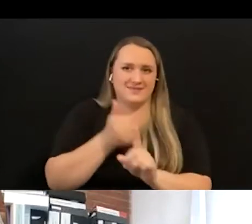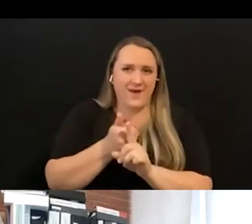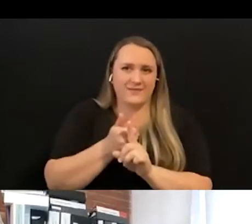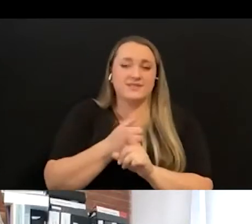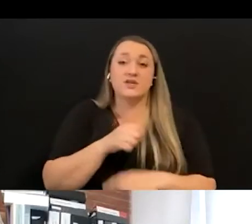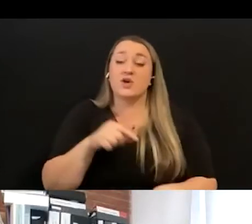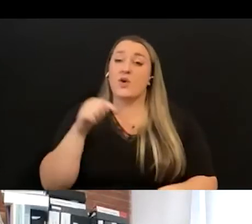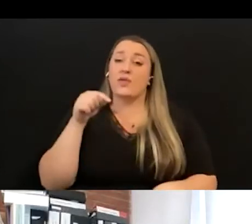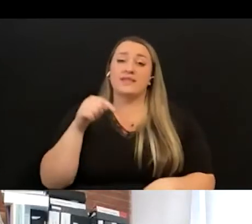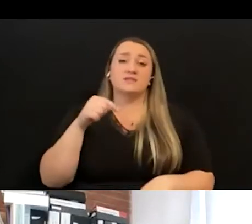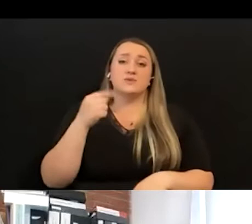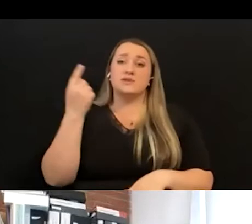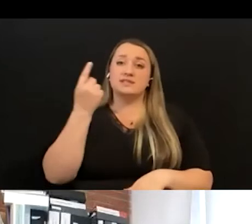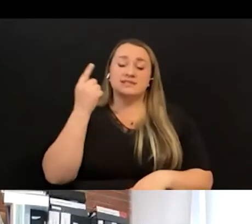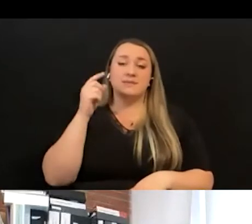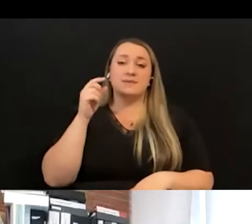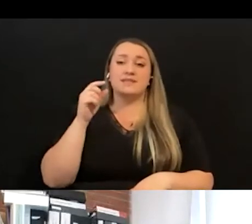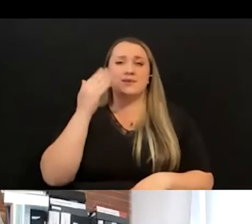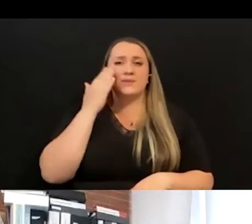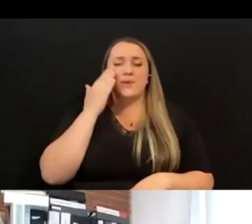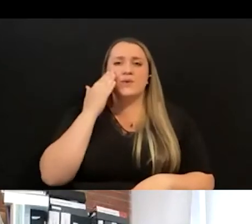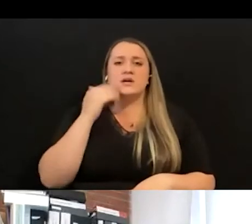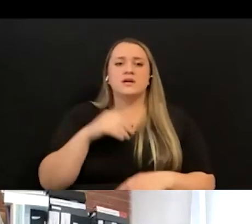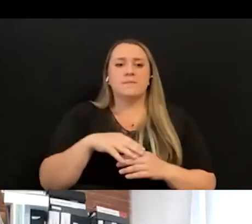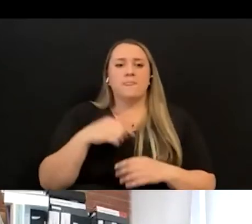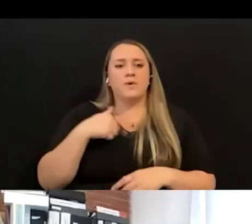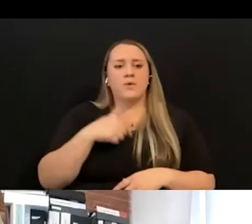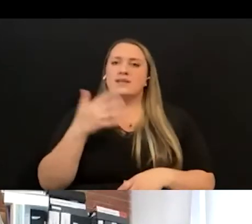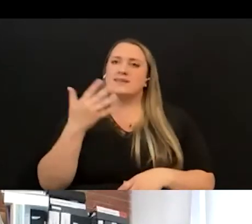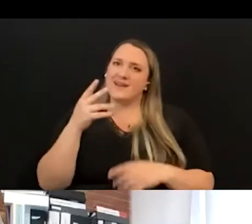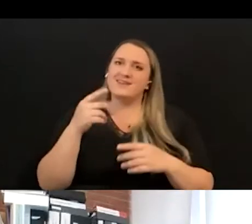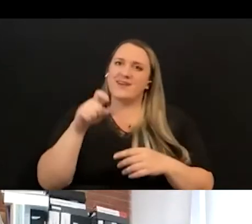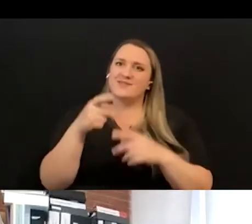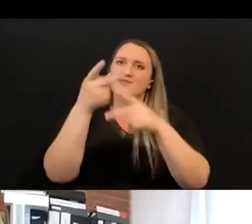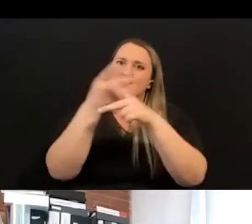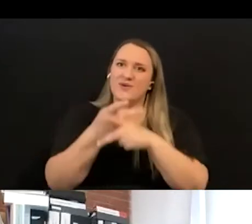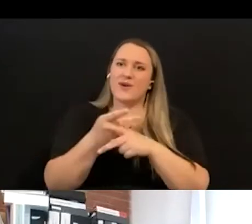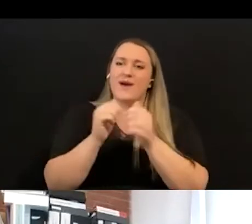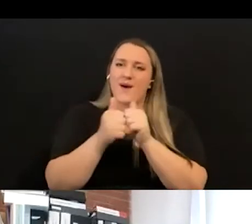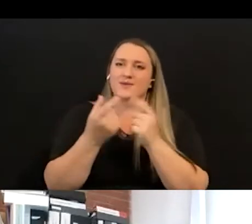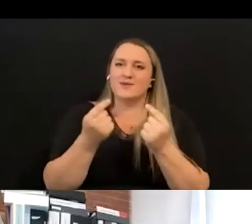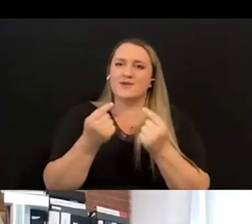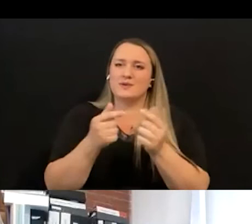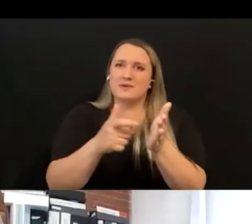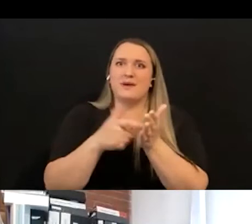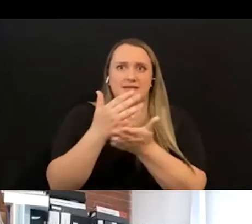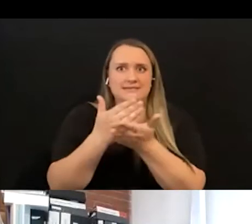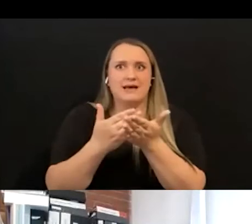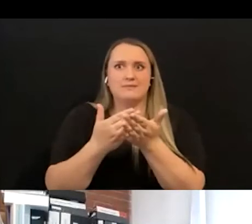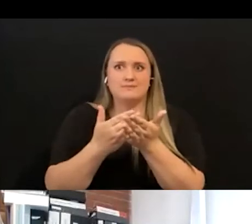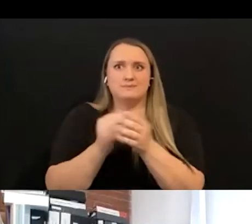This was something that, you know, we kind of figured out how to do it. It took a bit of figuring out, you